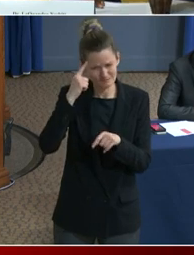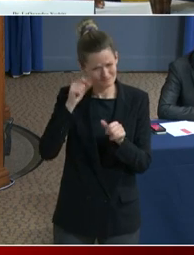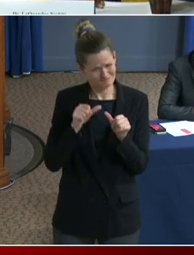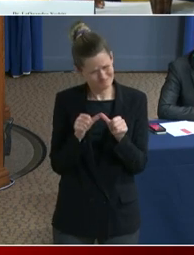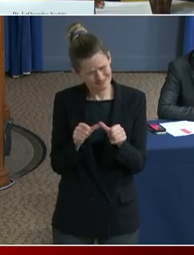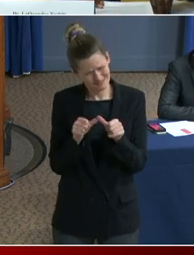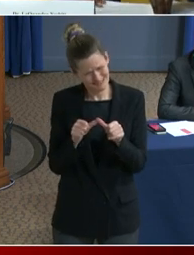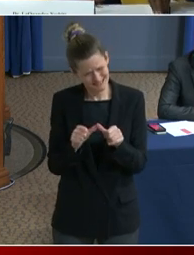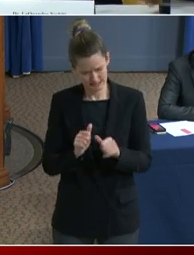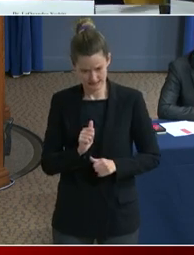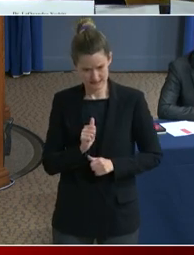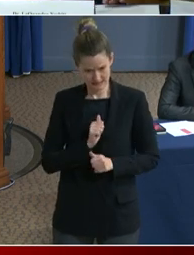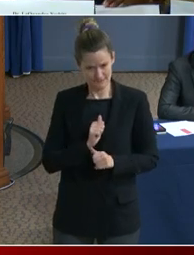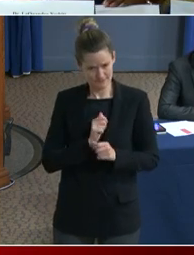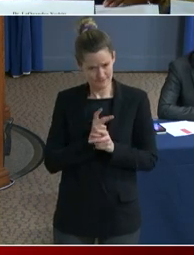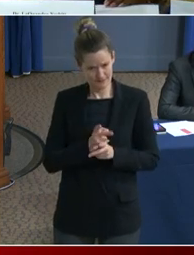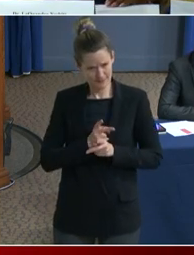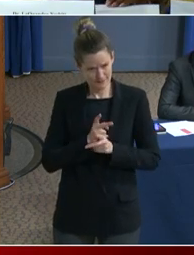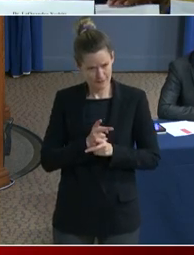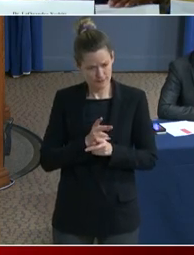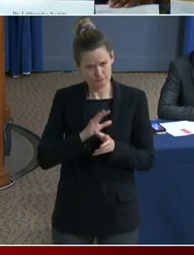ourselves overall.